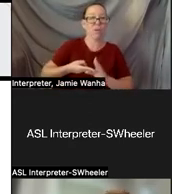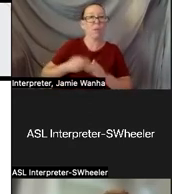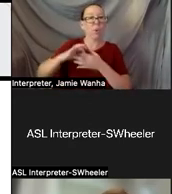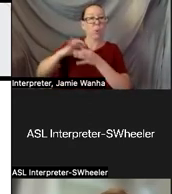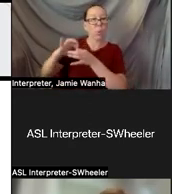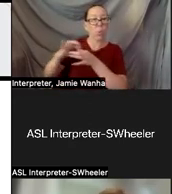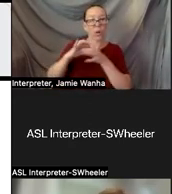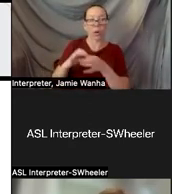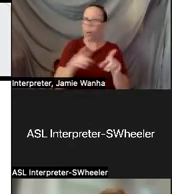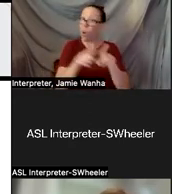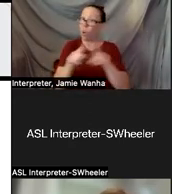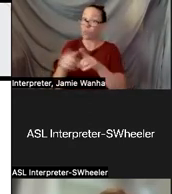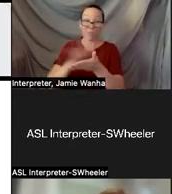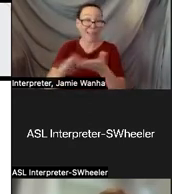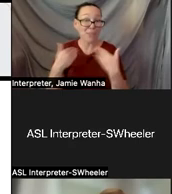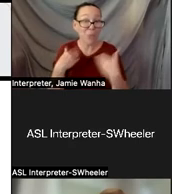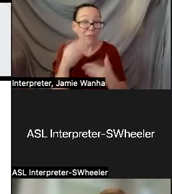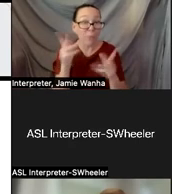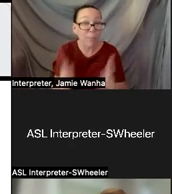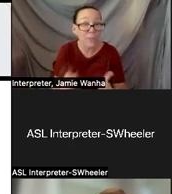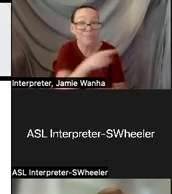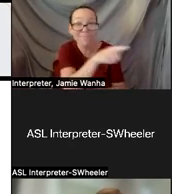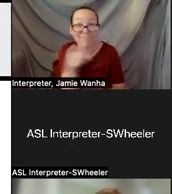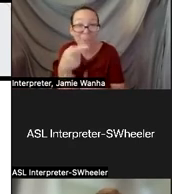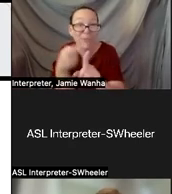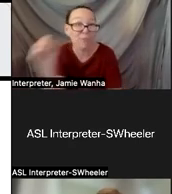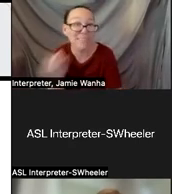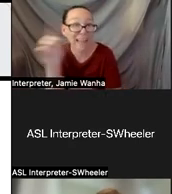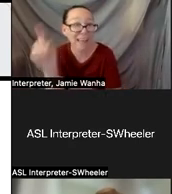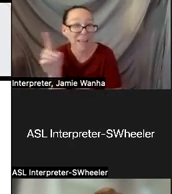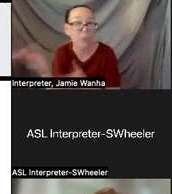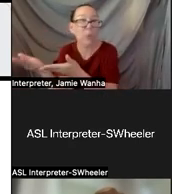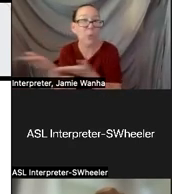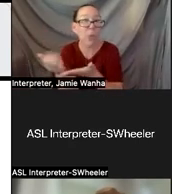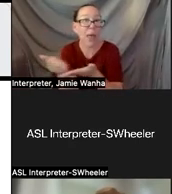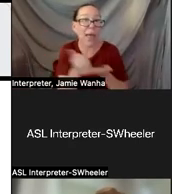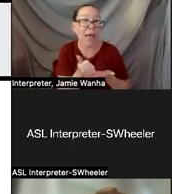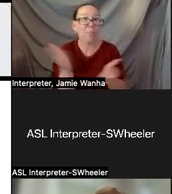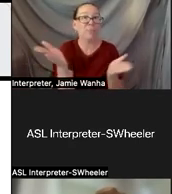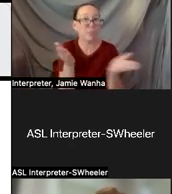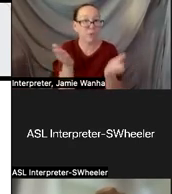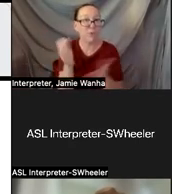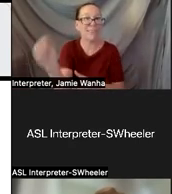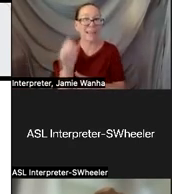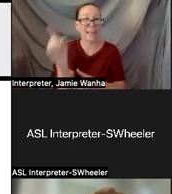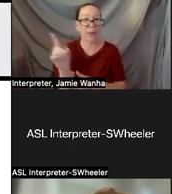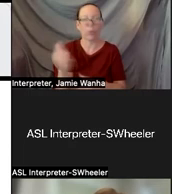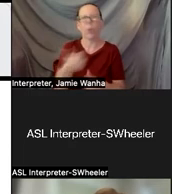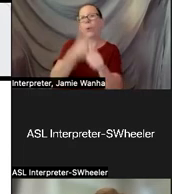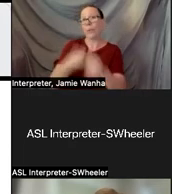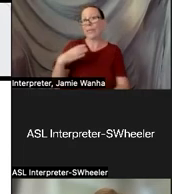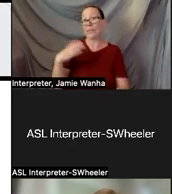co-chair on that committee to be able to serve the San Diego area. So with that, each committee